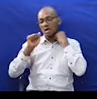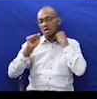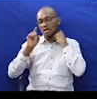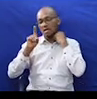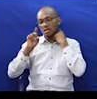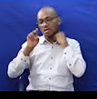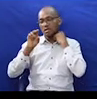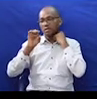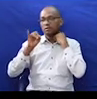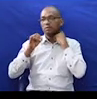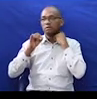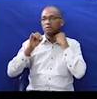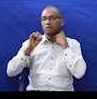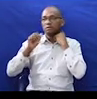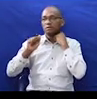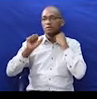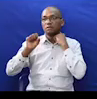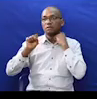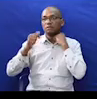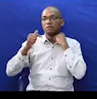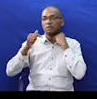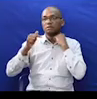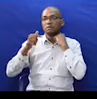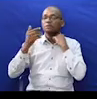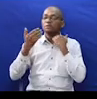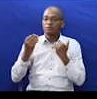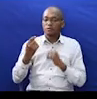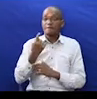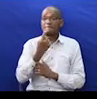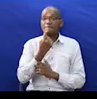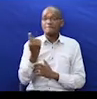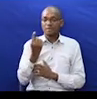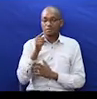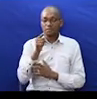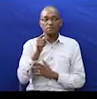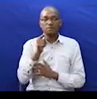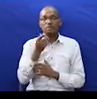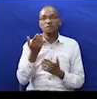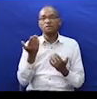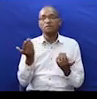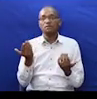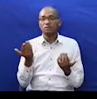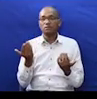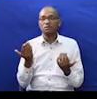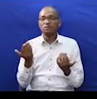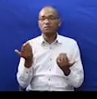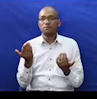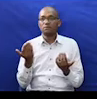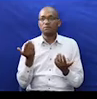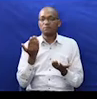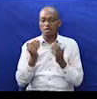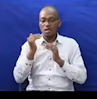So by considering our 3 ratios, the first ratio is the tangent, which is the ratio